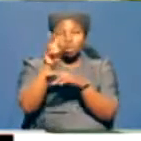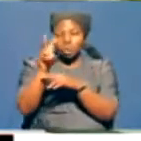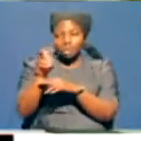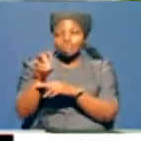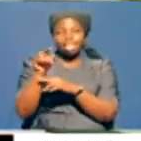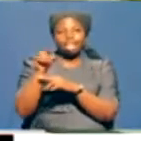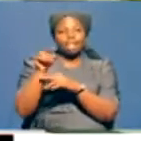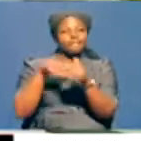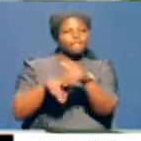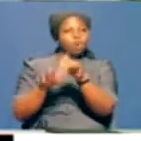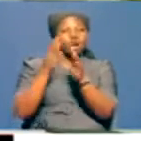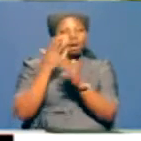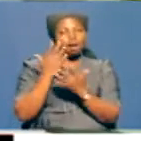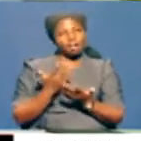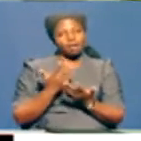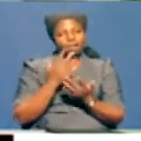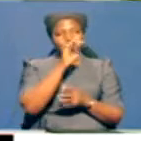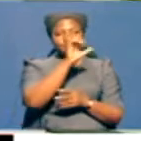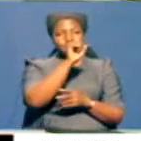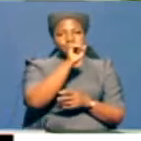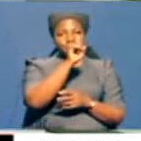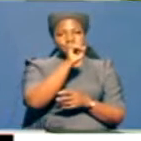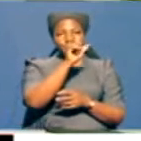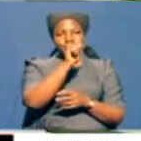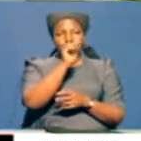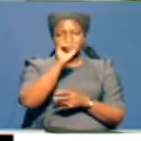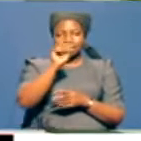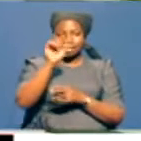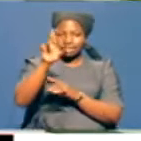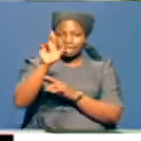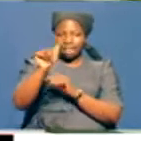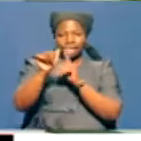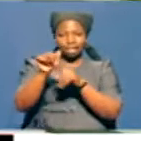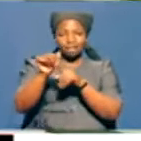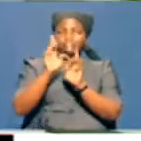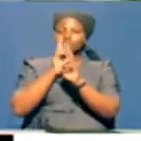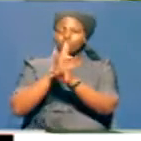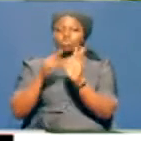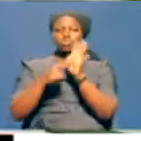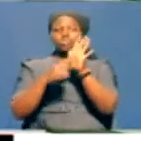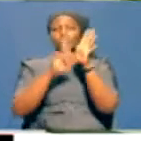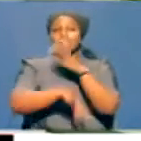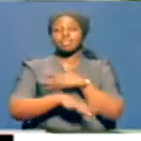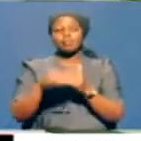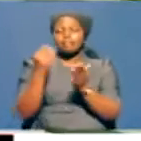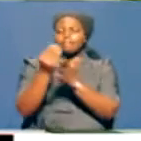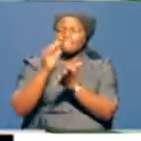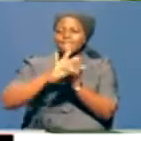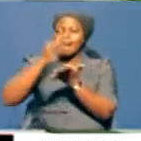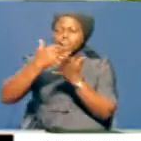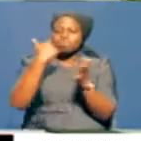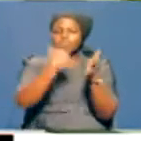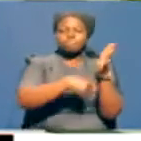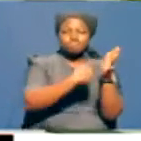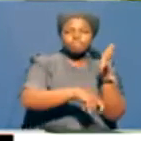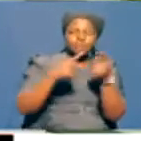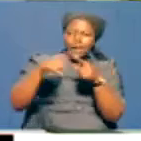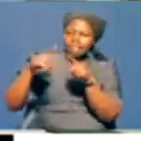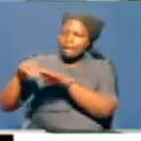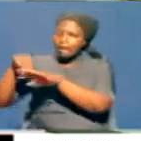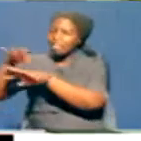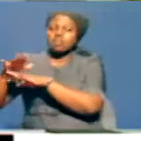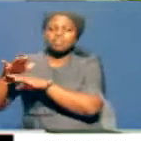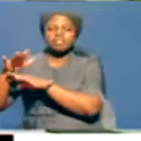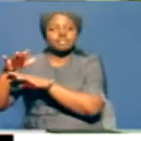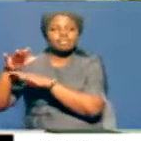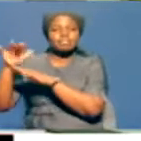the SACCO Society's regulatory authority, SASRA, shows that non-remitted funds increased from 3.87 billion